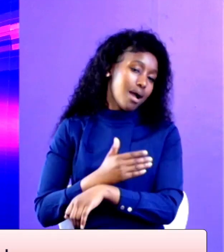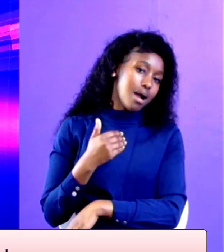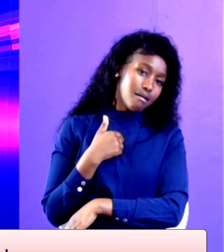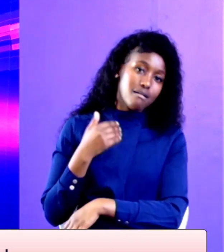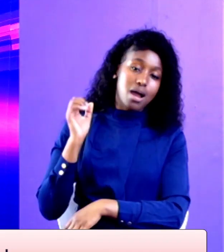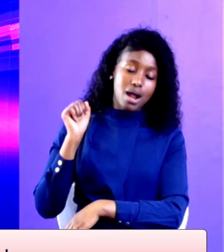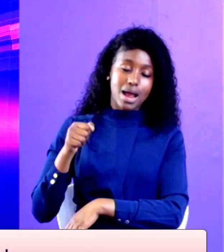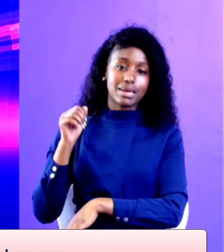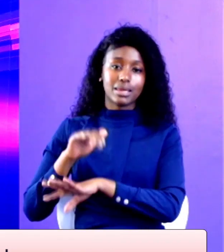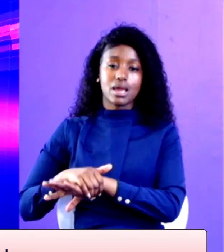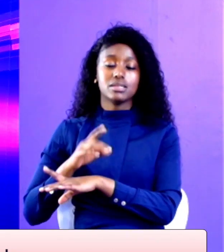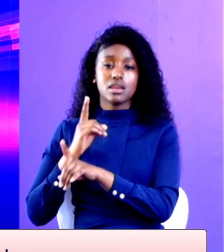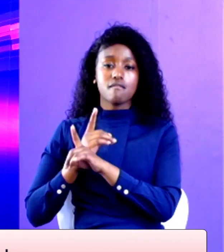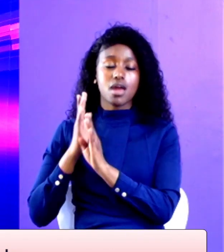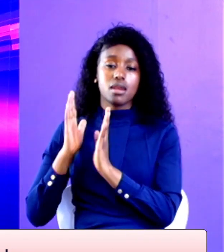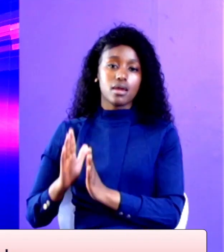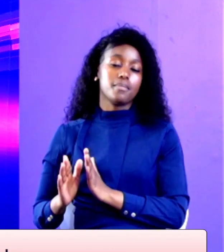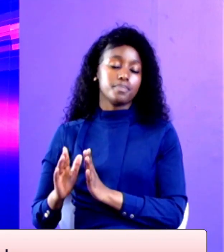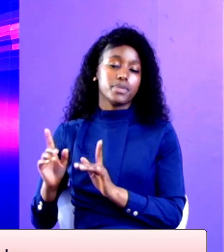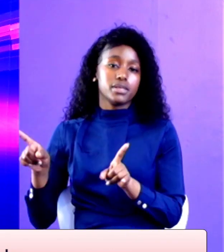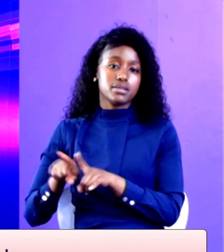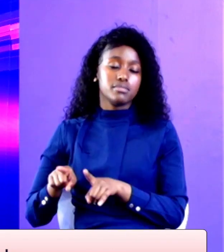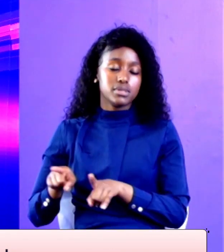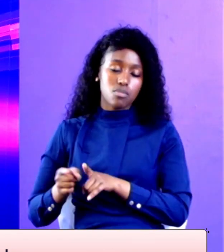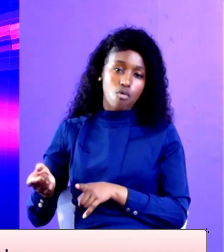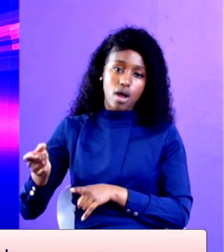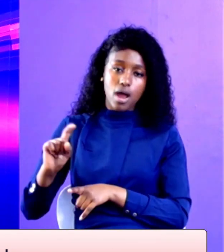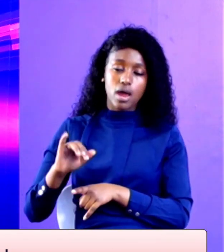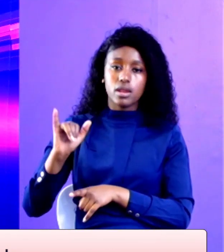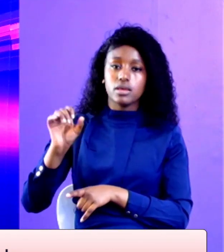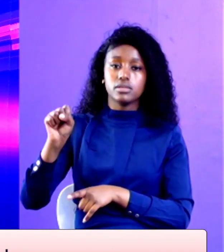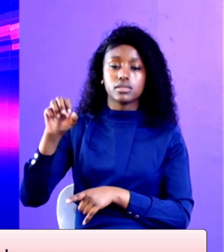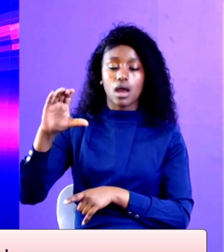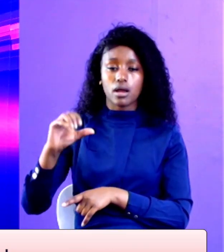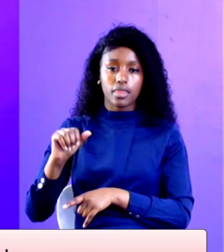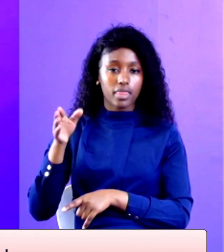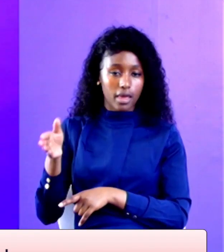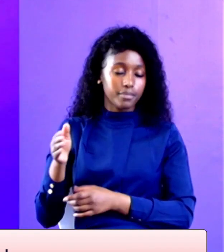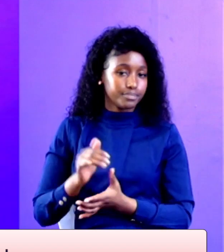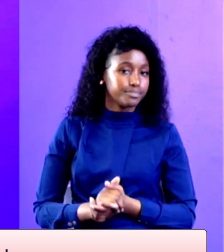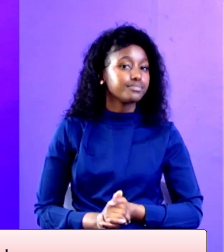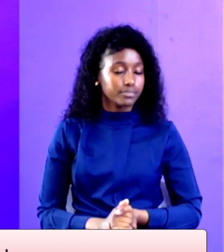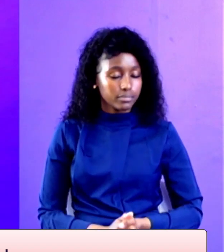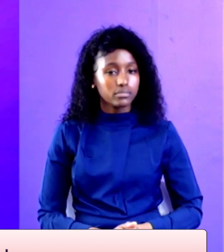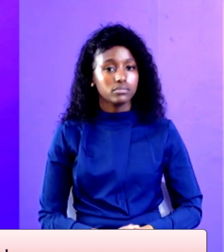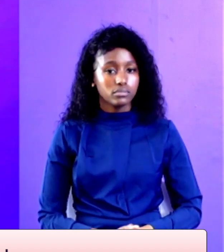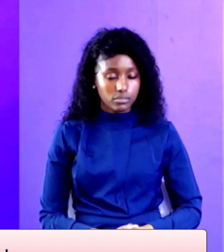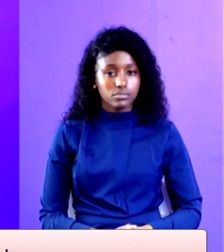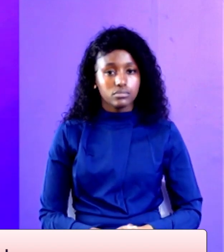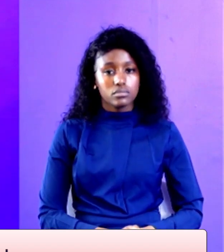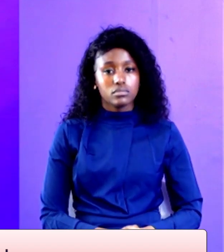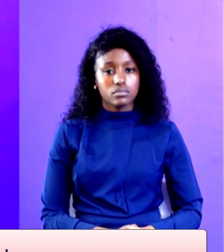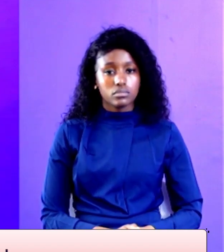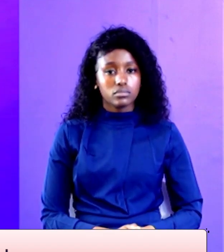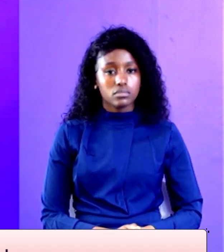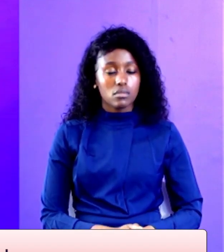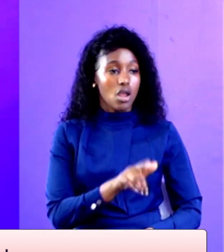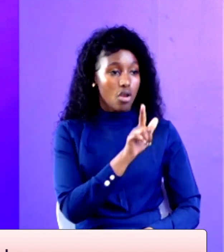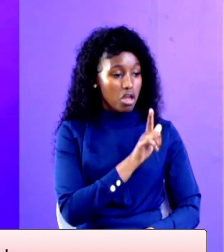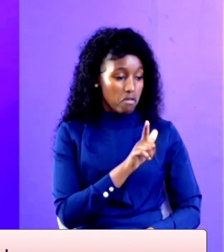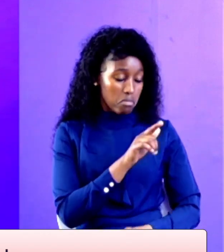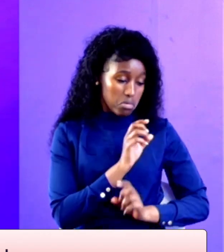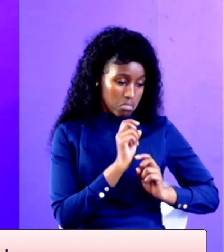for a defender and maybe add Isak there. So Liverpool, we are done with